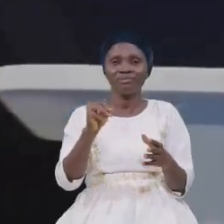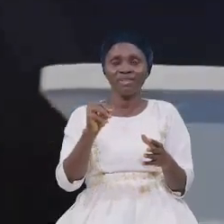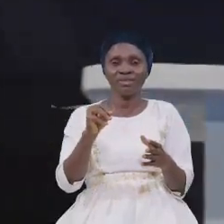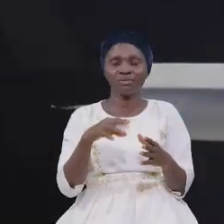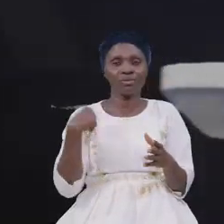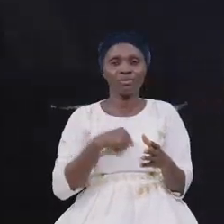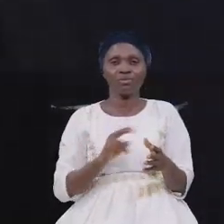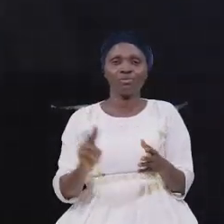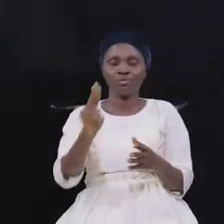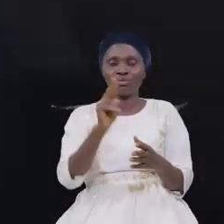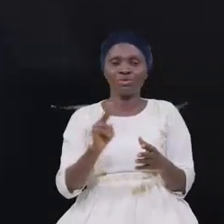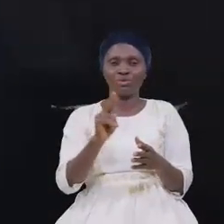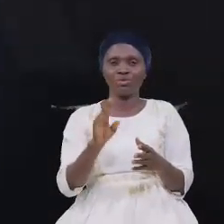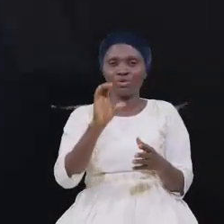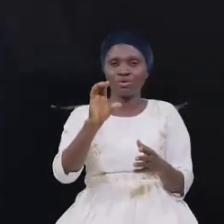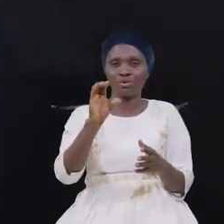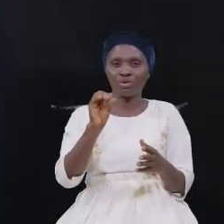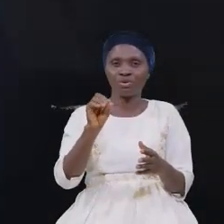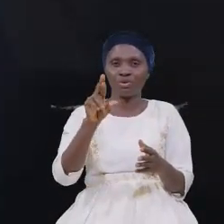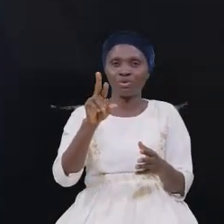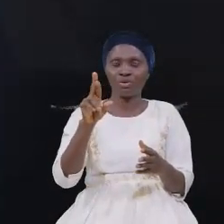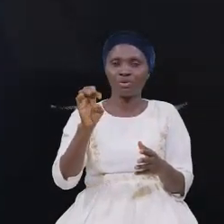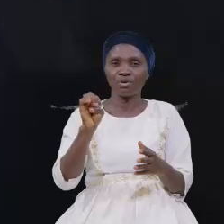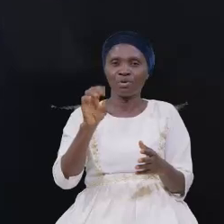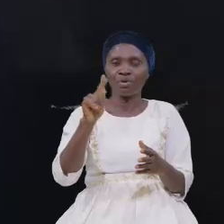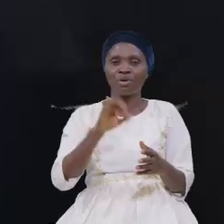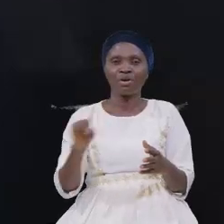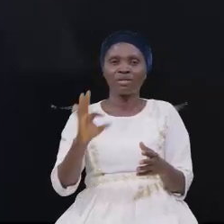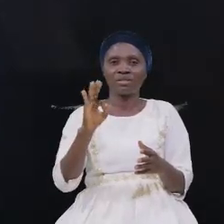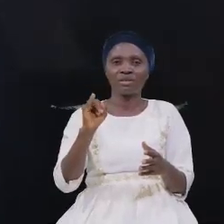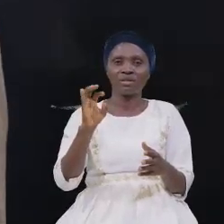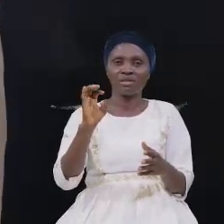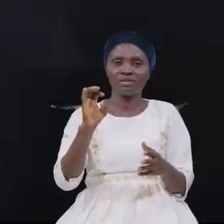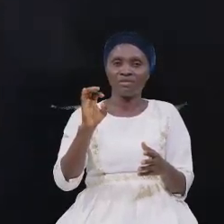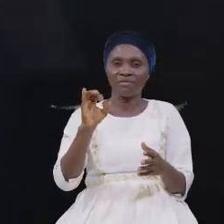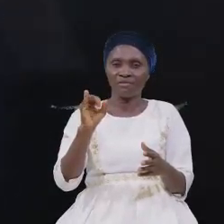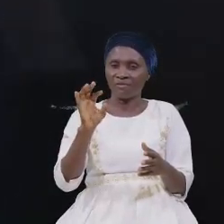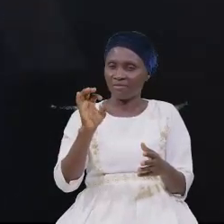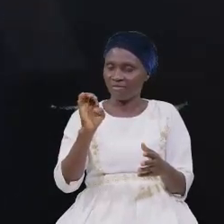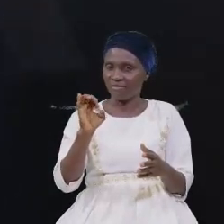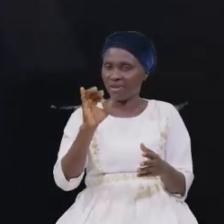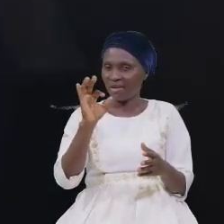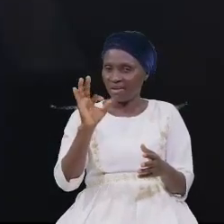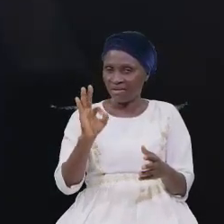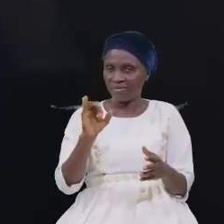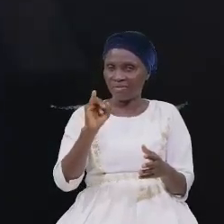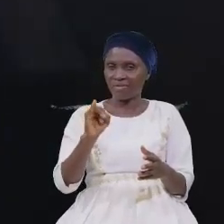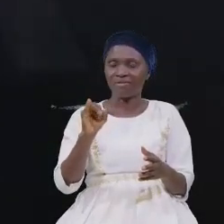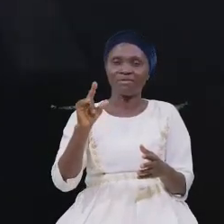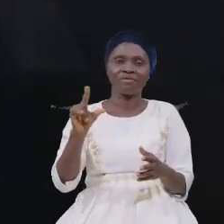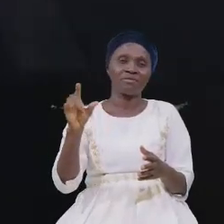we're not typing, we're typing. And as we type something, oh, that's not right, we now have, what do you call it